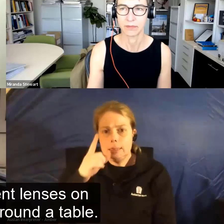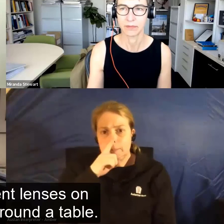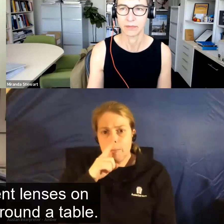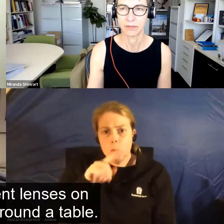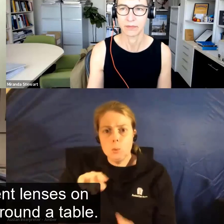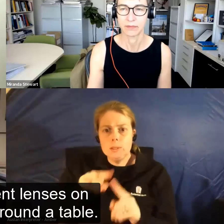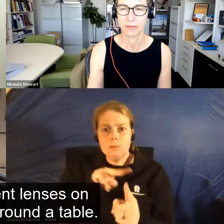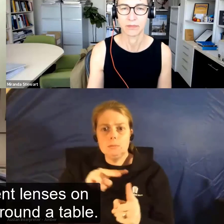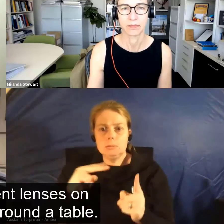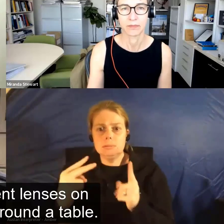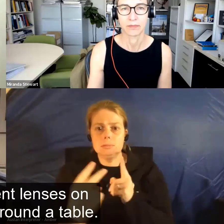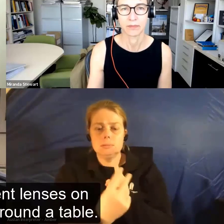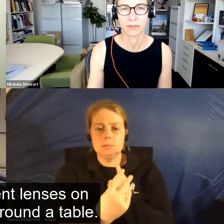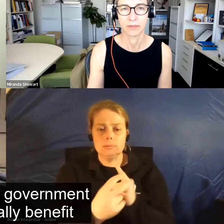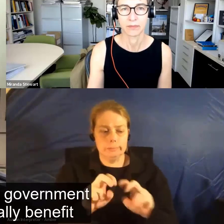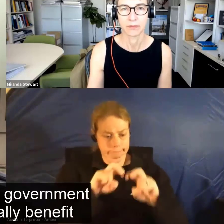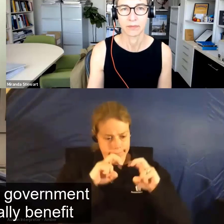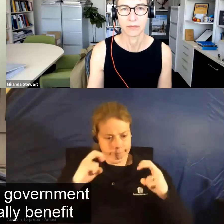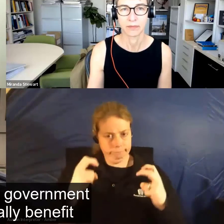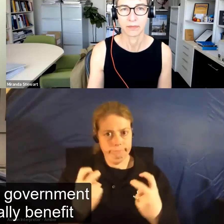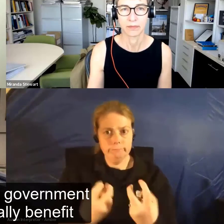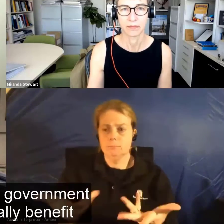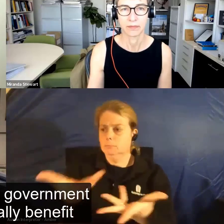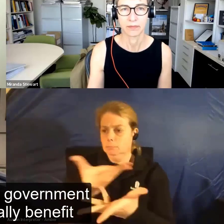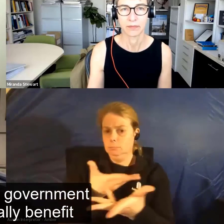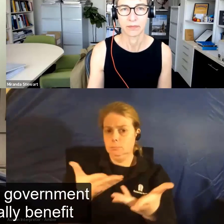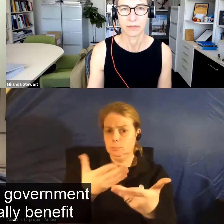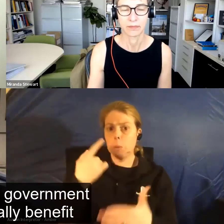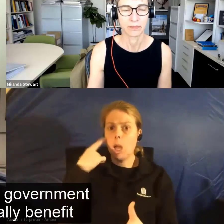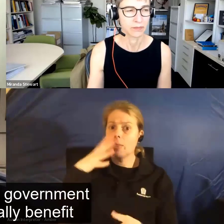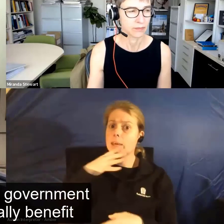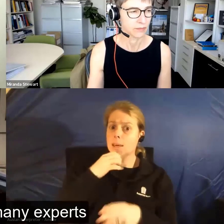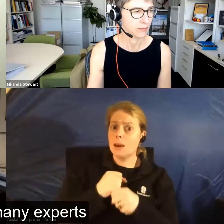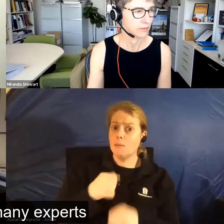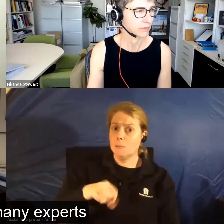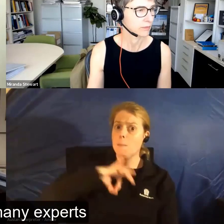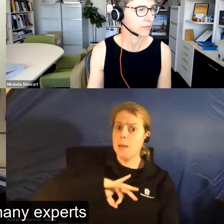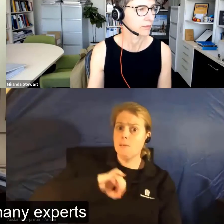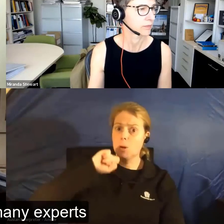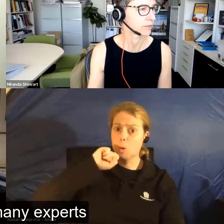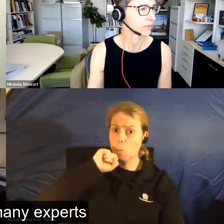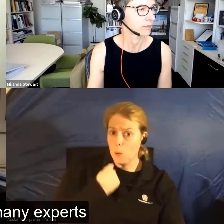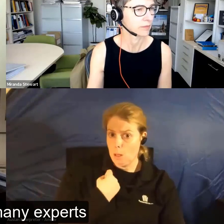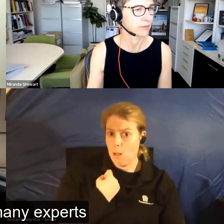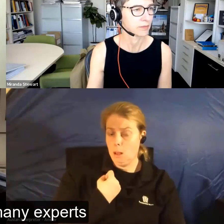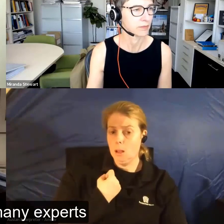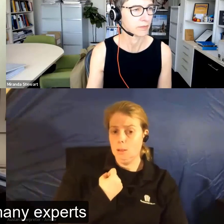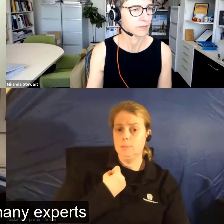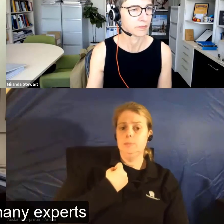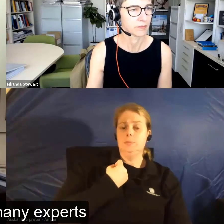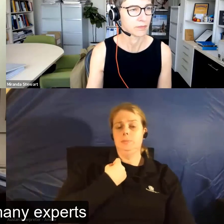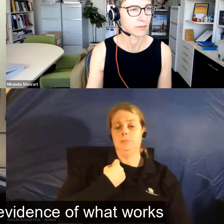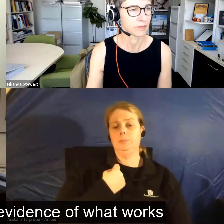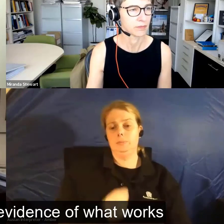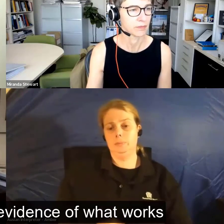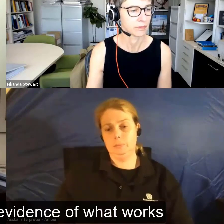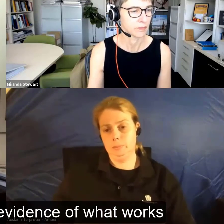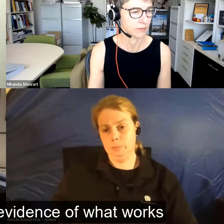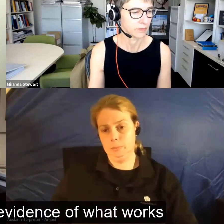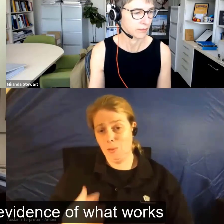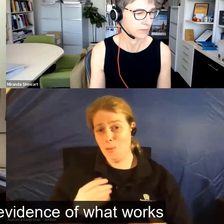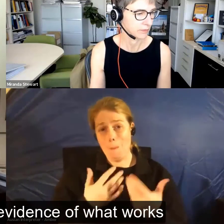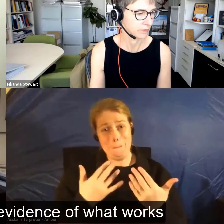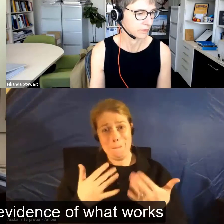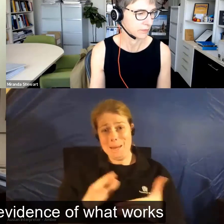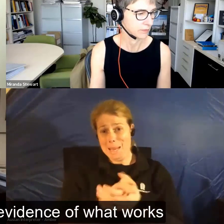lenses on a problem around a table. And I think government could really benefit from the many experts